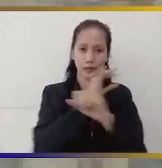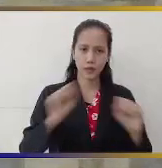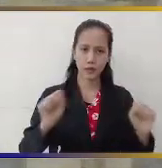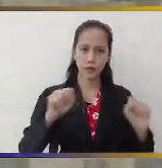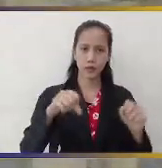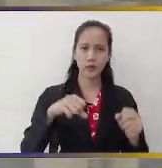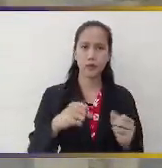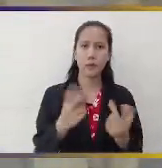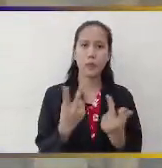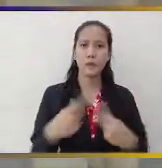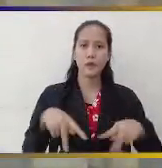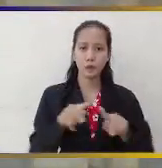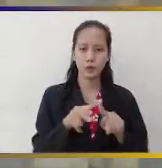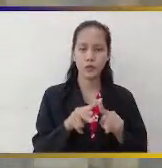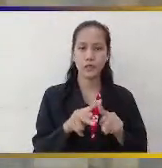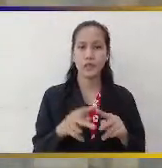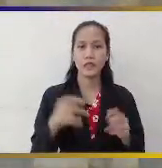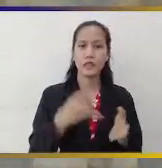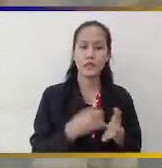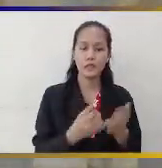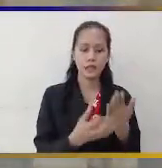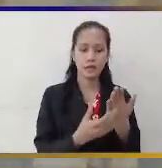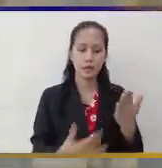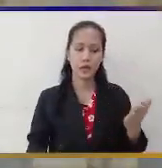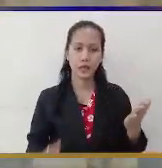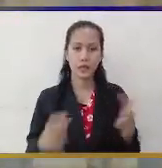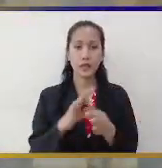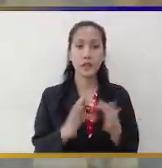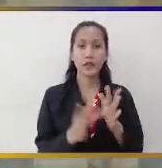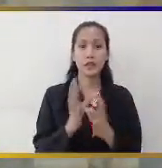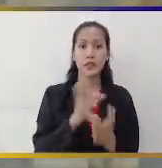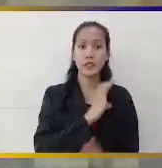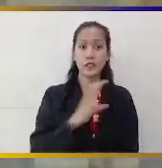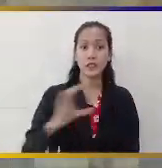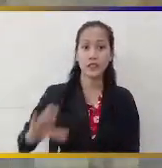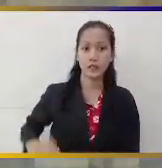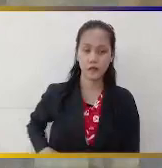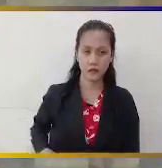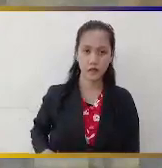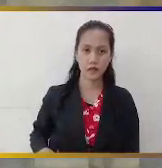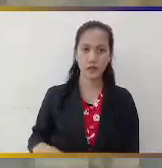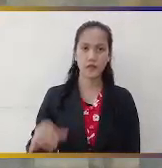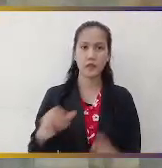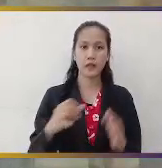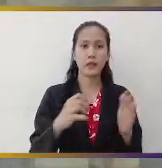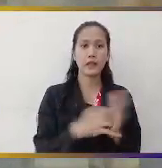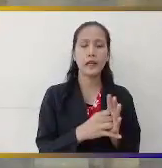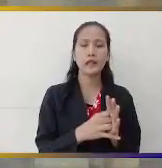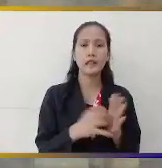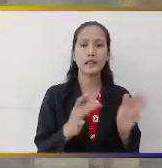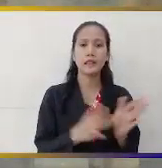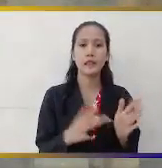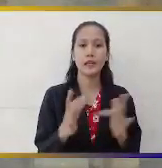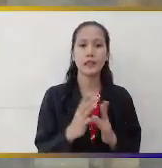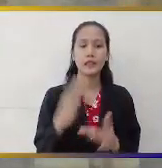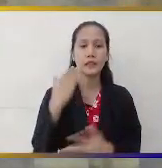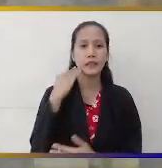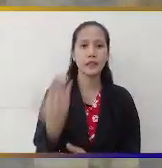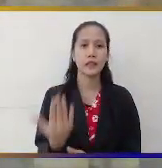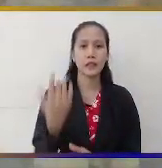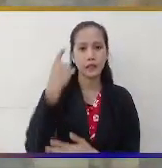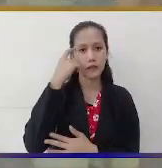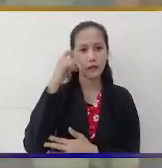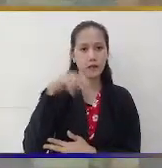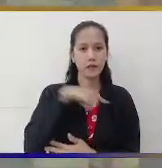Christ. It's the death, burial, and resurrection. It's the virgin birth, sinless life, powerful ministry. It's the intercession